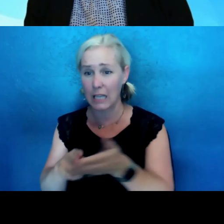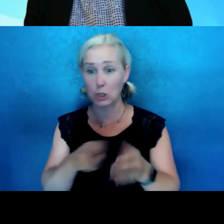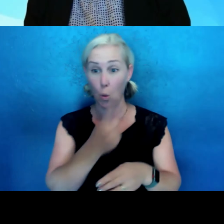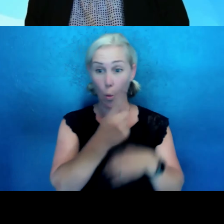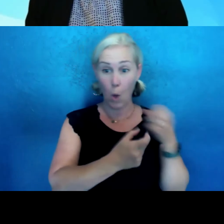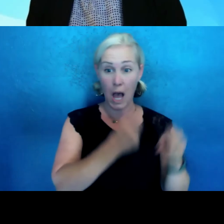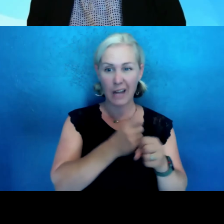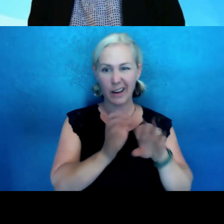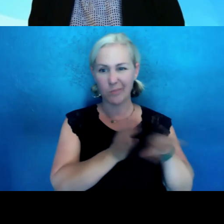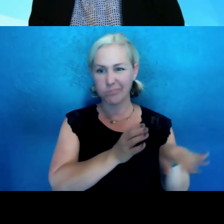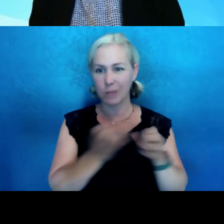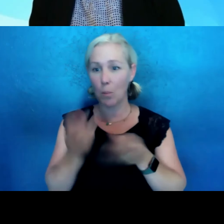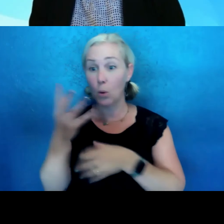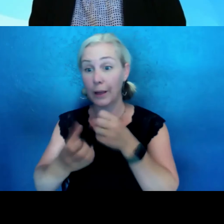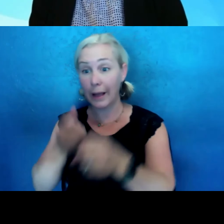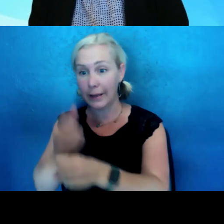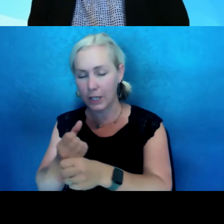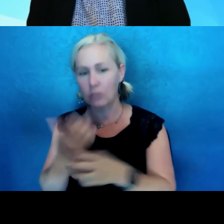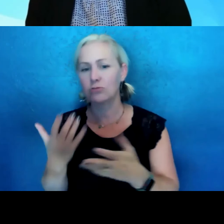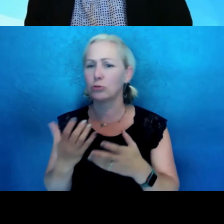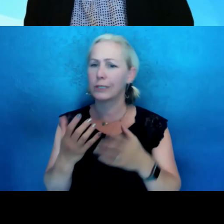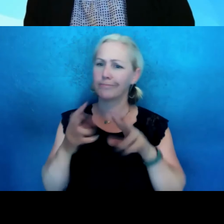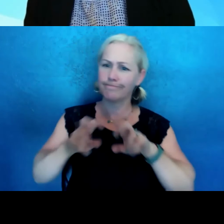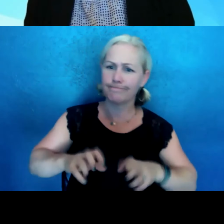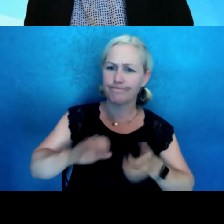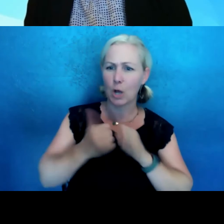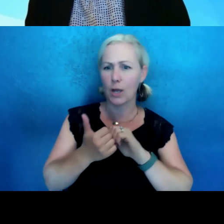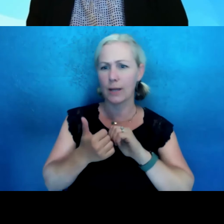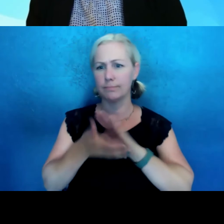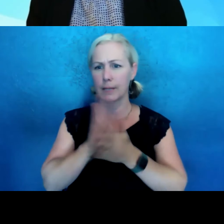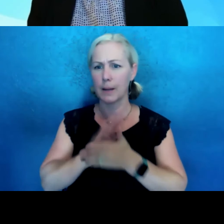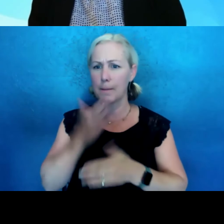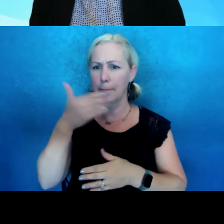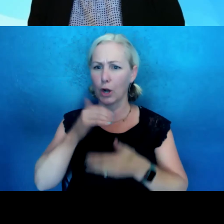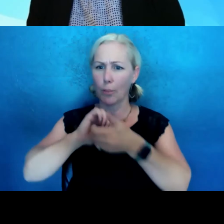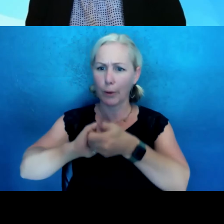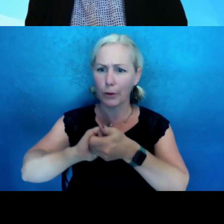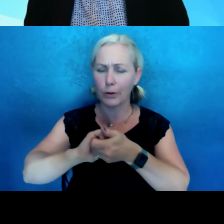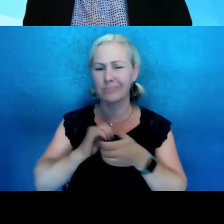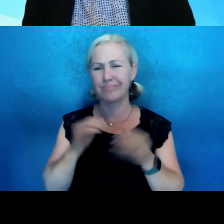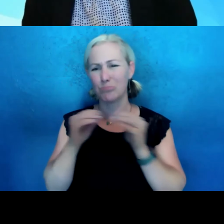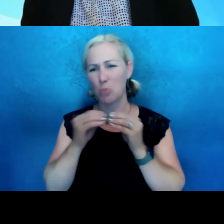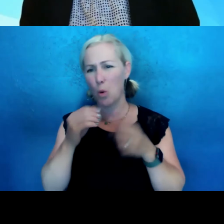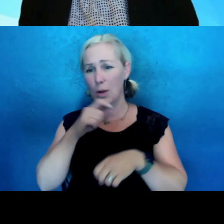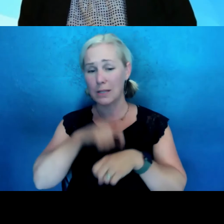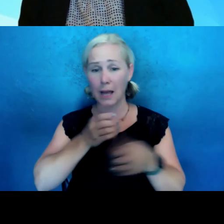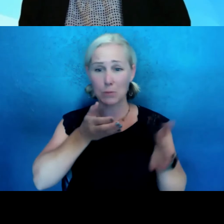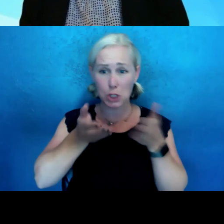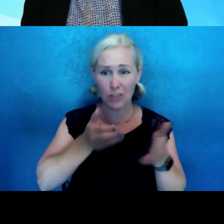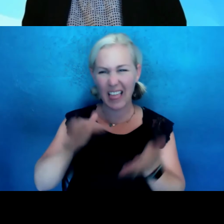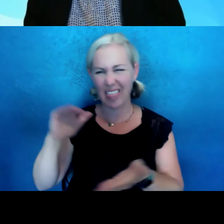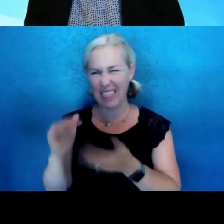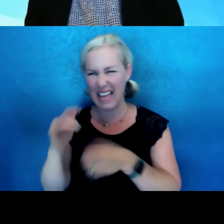multi-year contracts? All of those things are being looked at so we can be a better partner and you can spend more time serving people and less time on